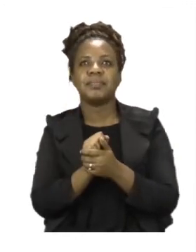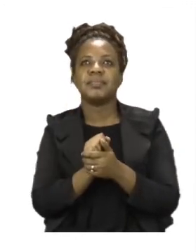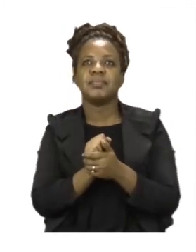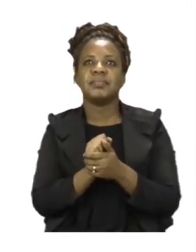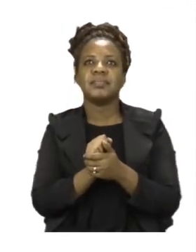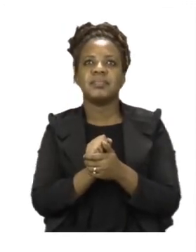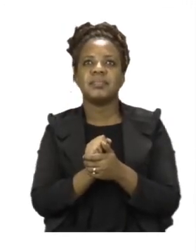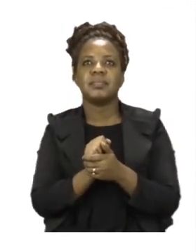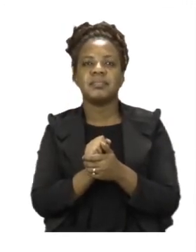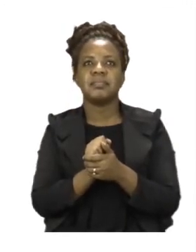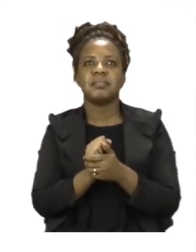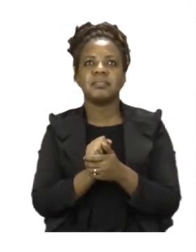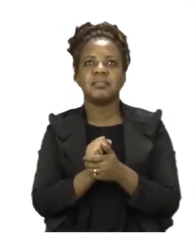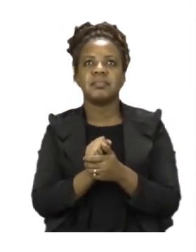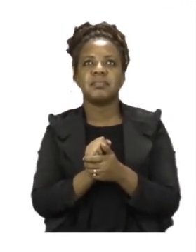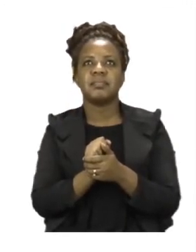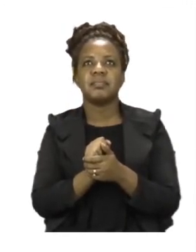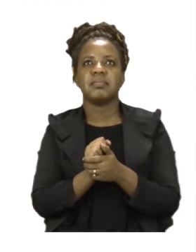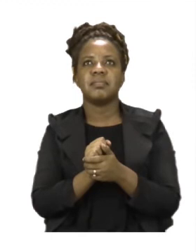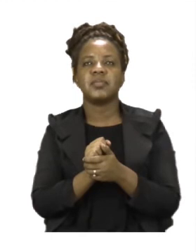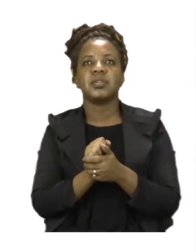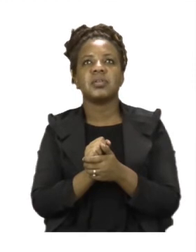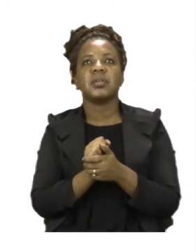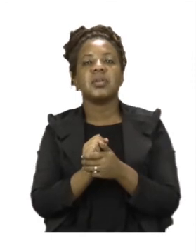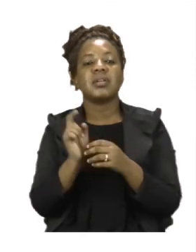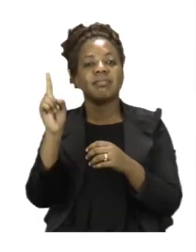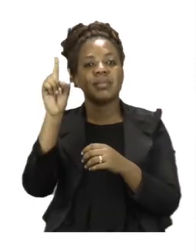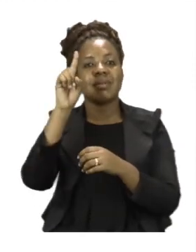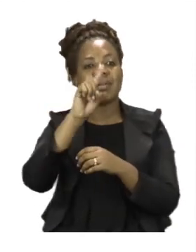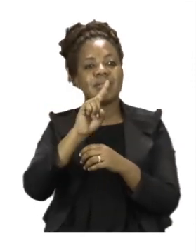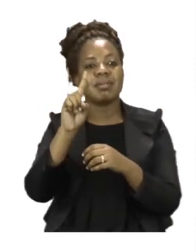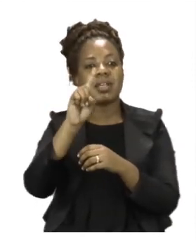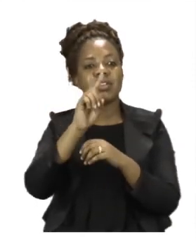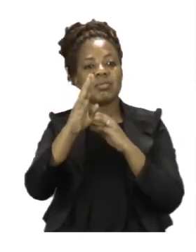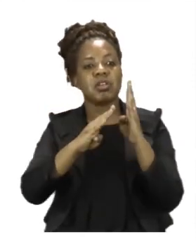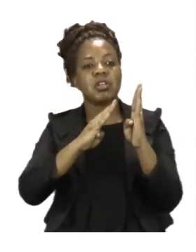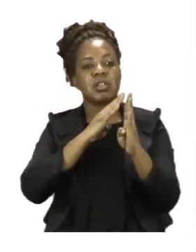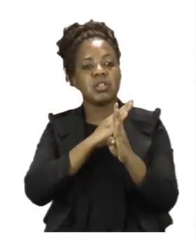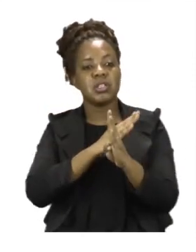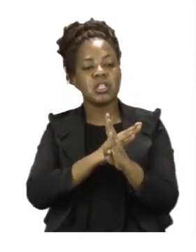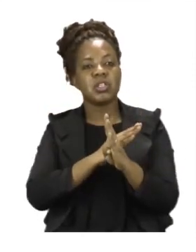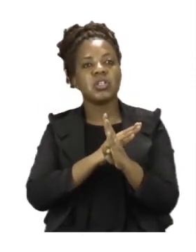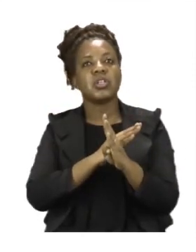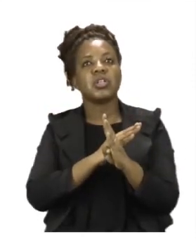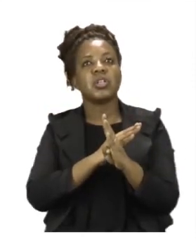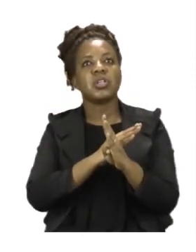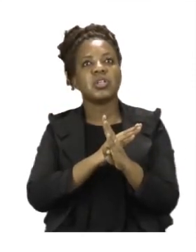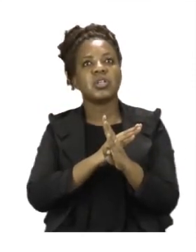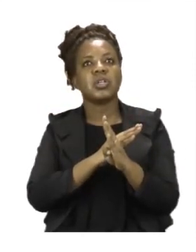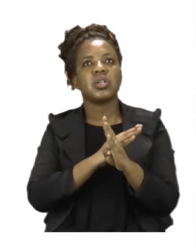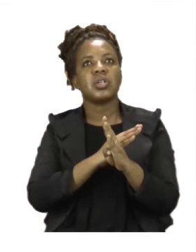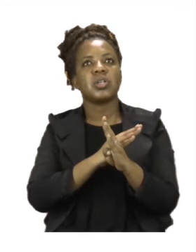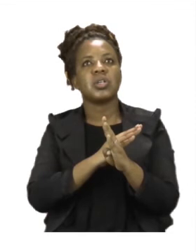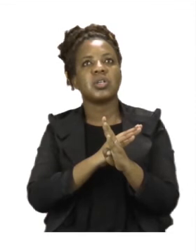use our ordinal numbers and not our regular numbers. So we don't say 26,